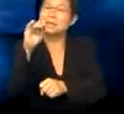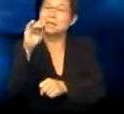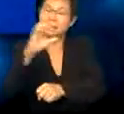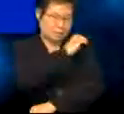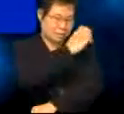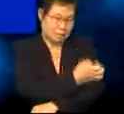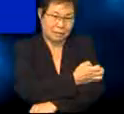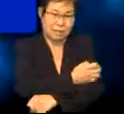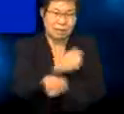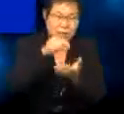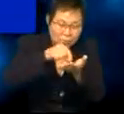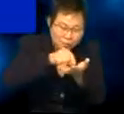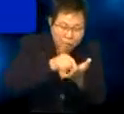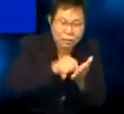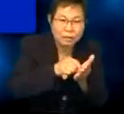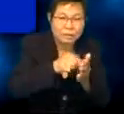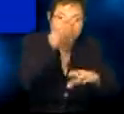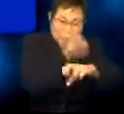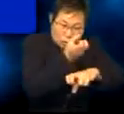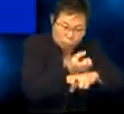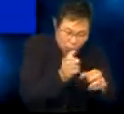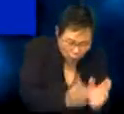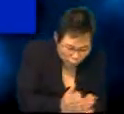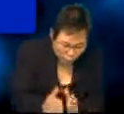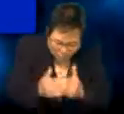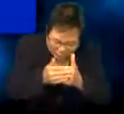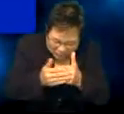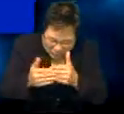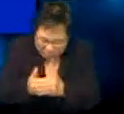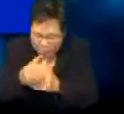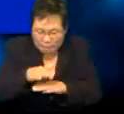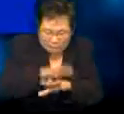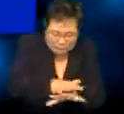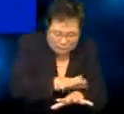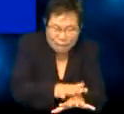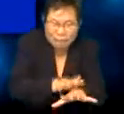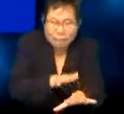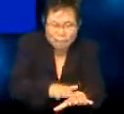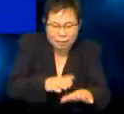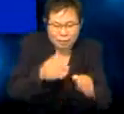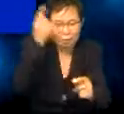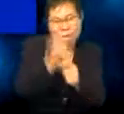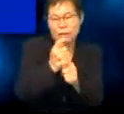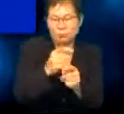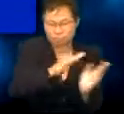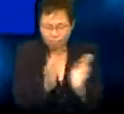The particles in solids are arranged closely and packed in a fixed